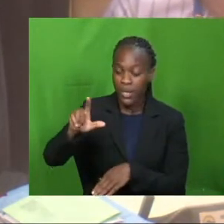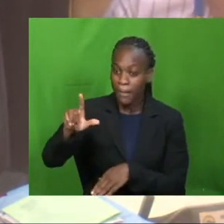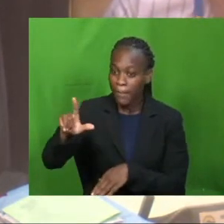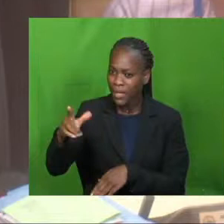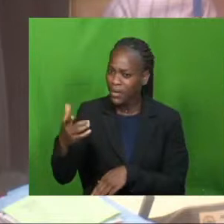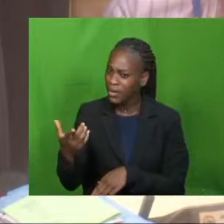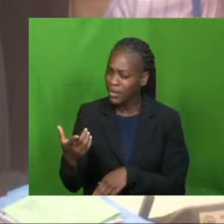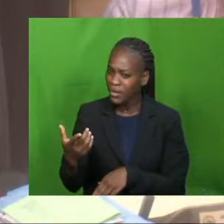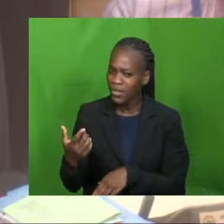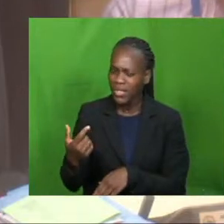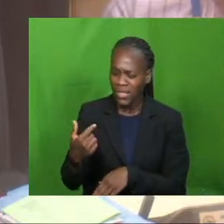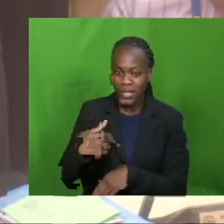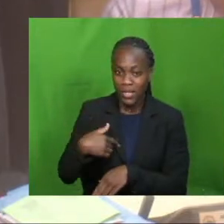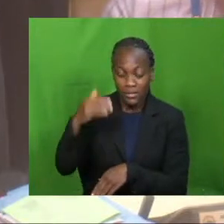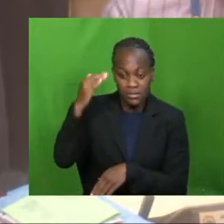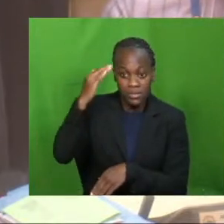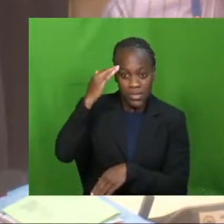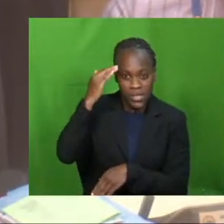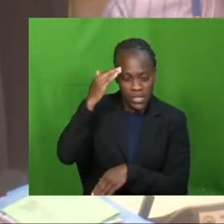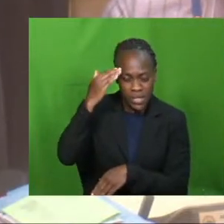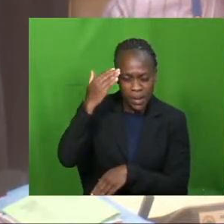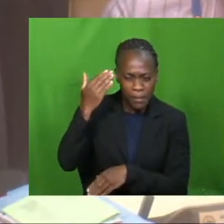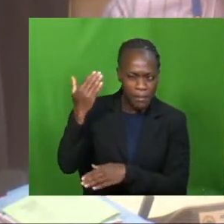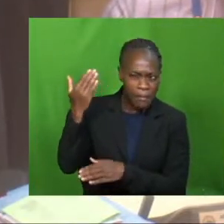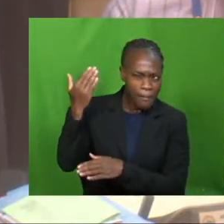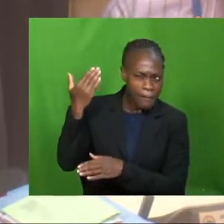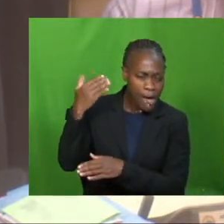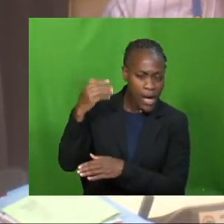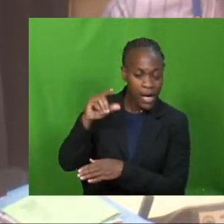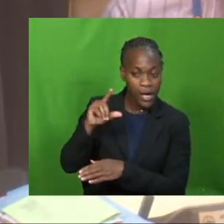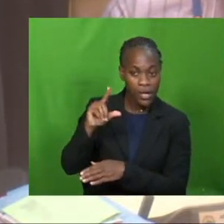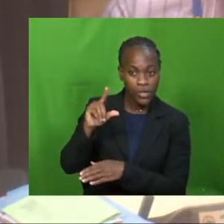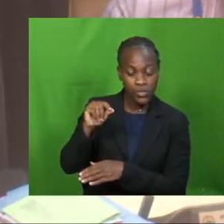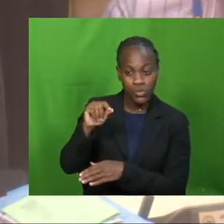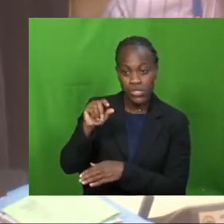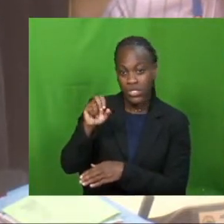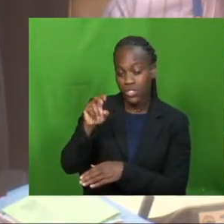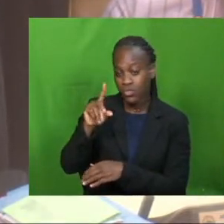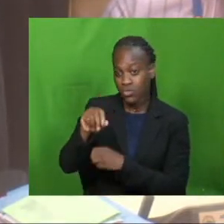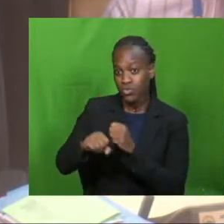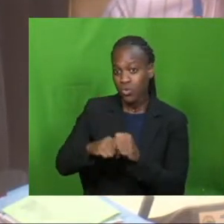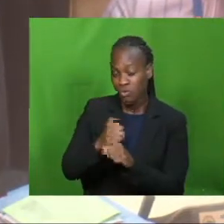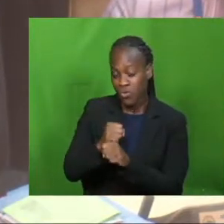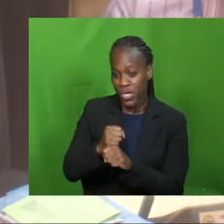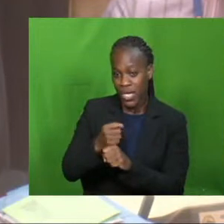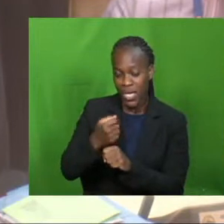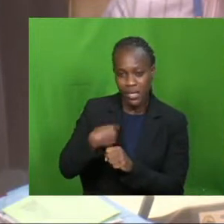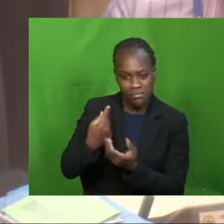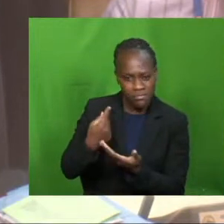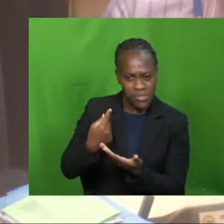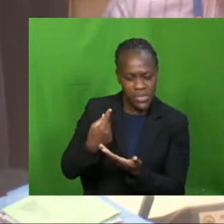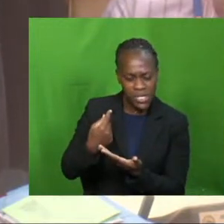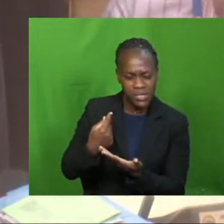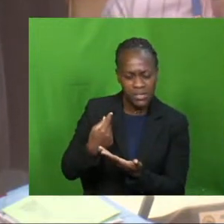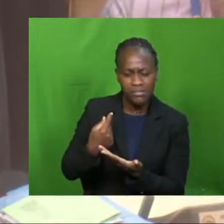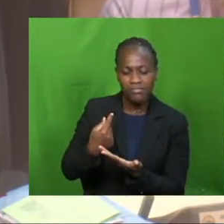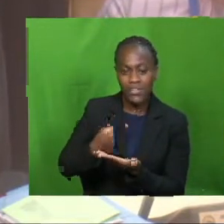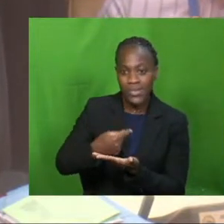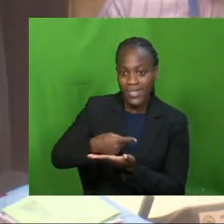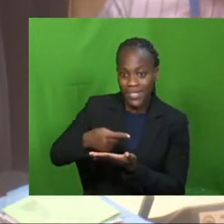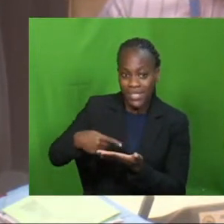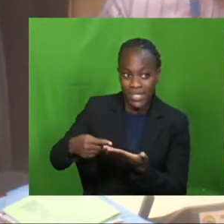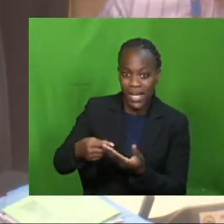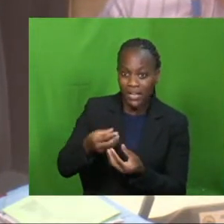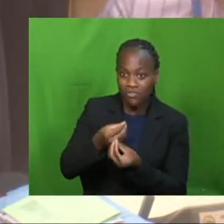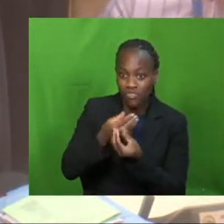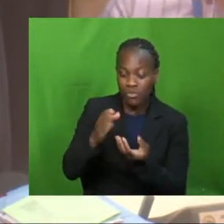Mr. Speaker, I'm aware that far back 2012, I had signed onto a broadcasting bill